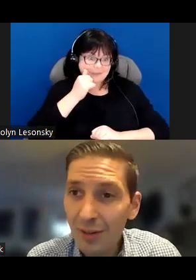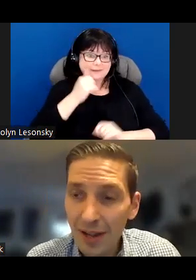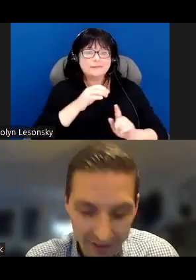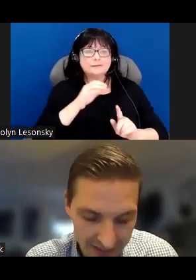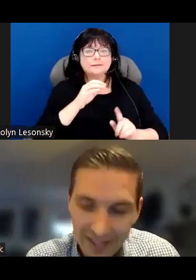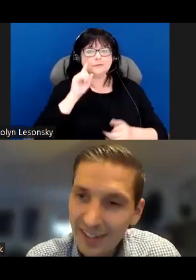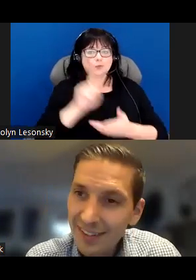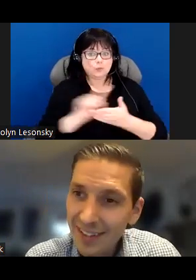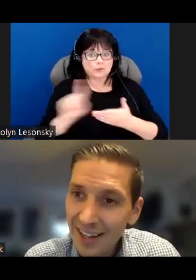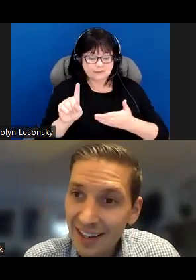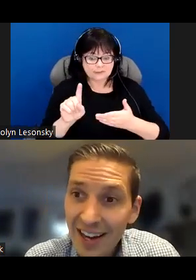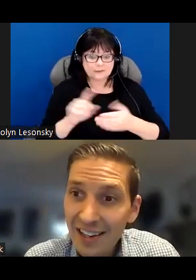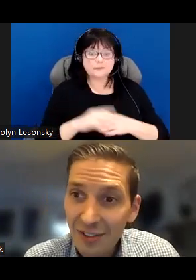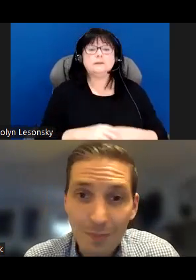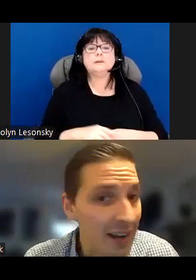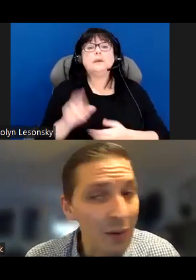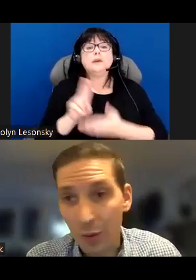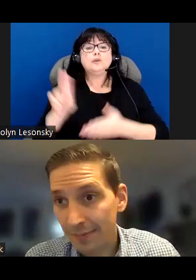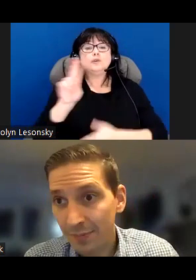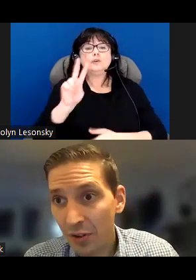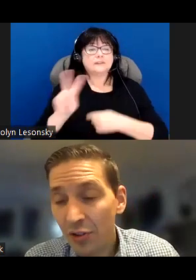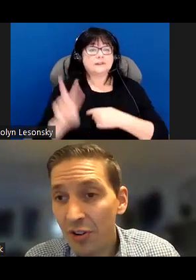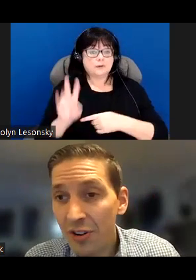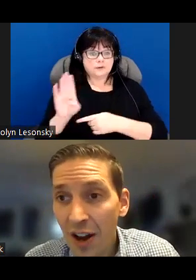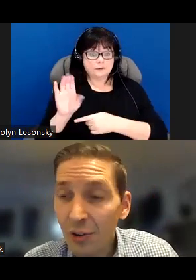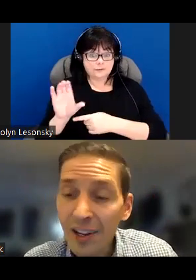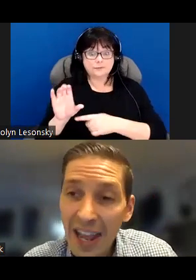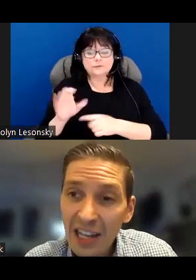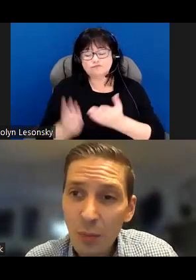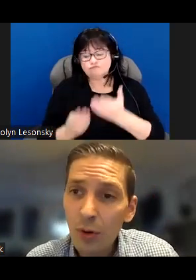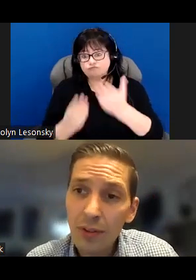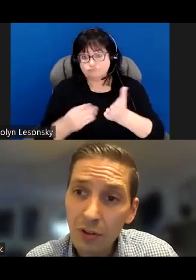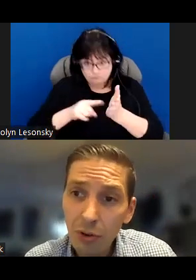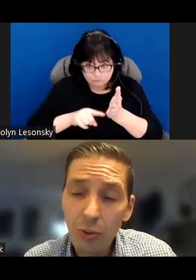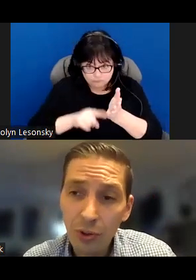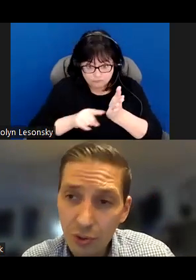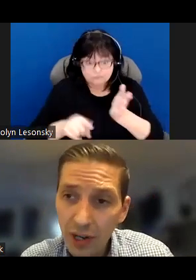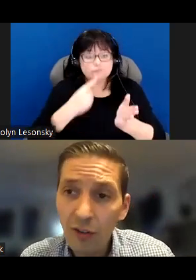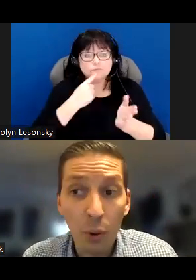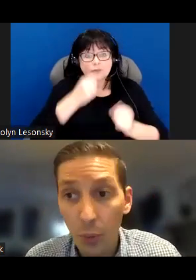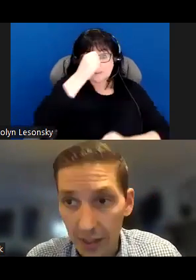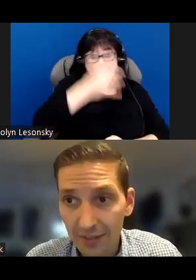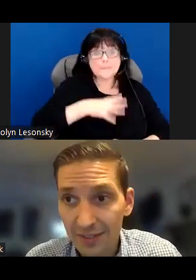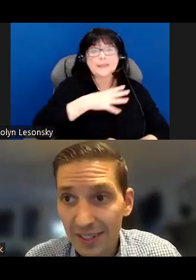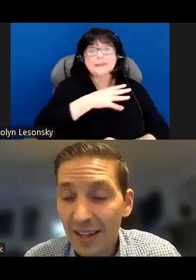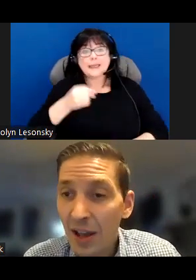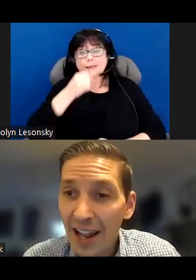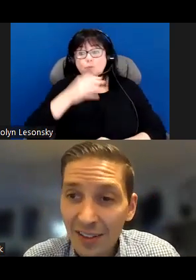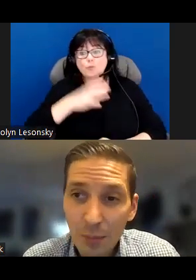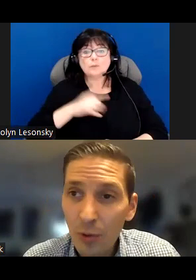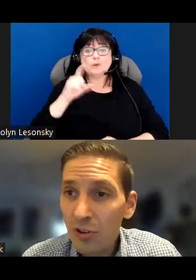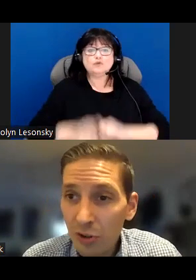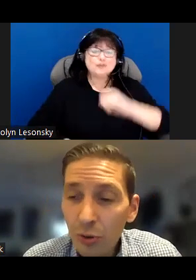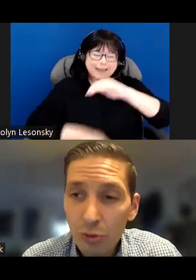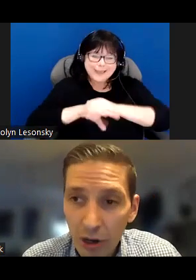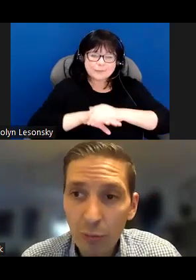actually recommended that Canadians, men and women, should not drink any more than 2 drinks per week.